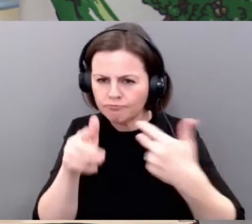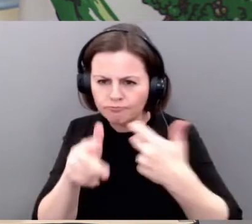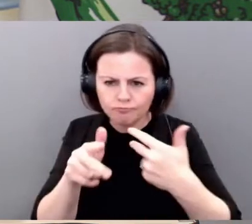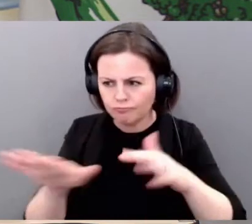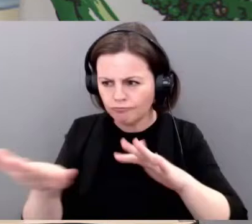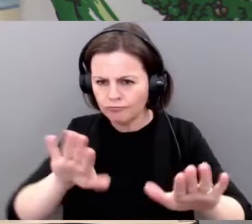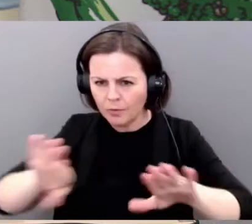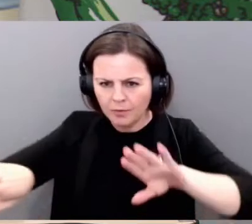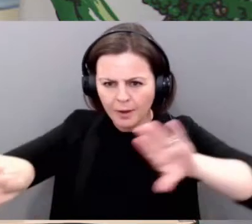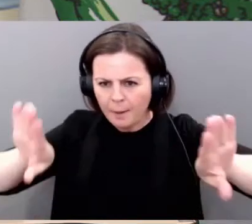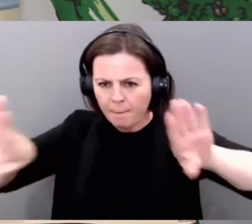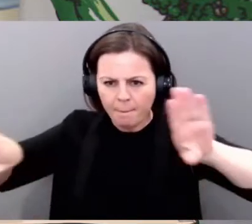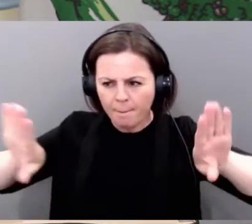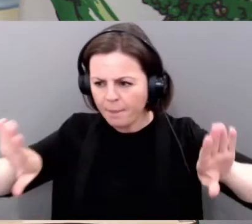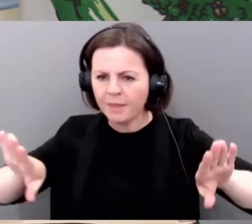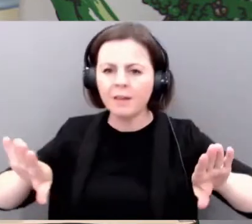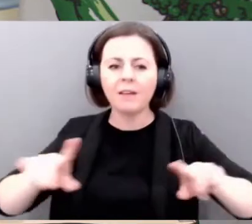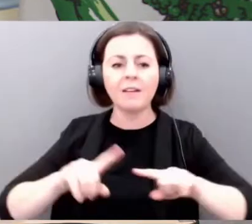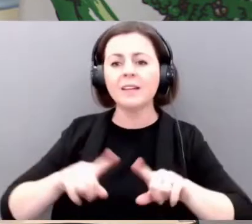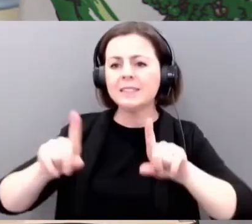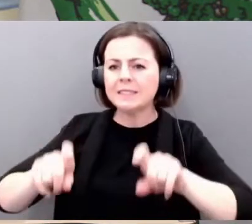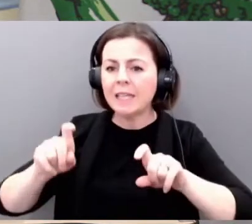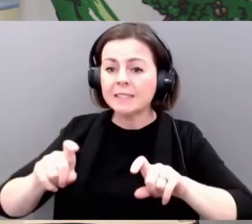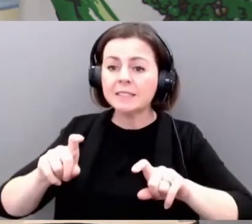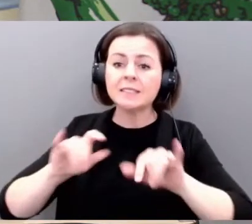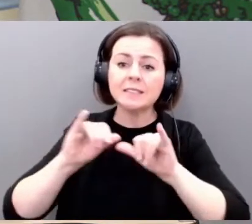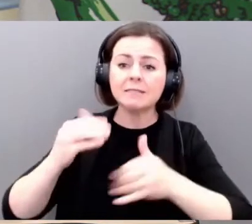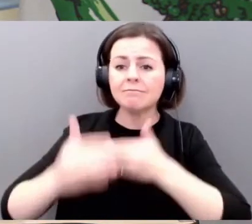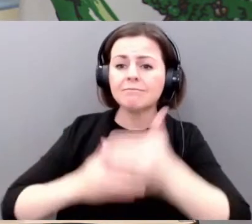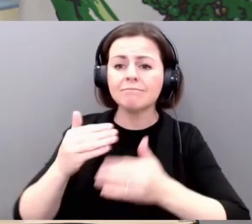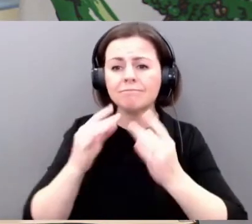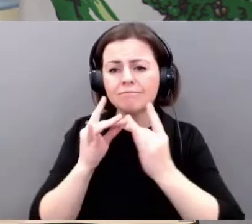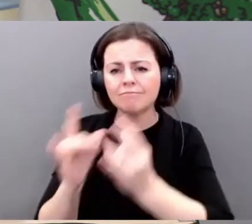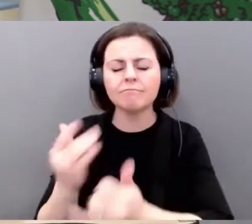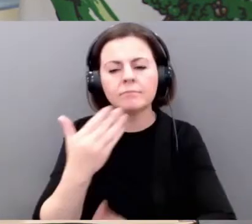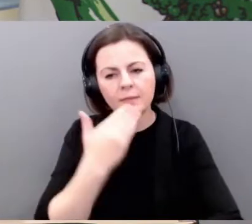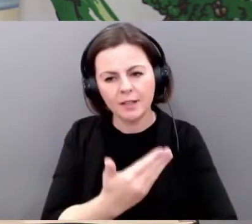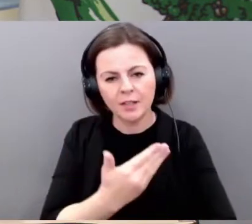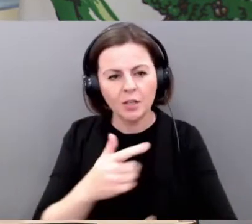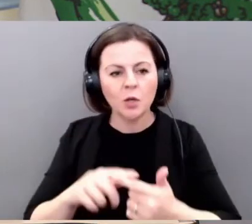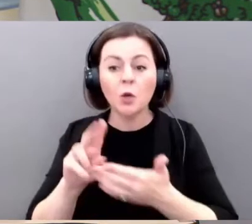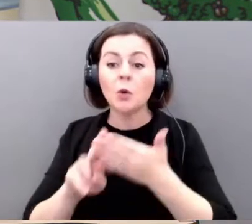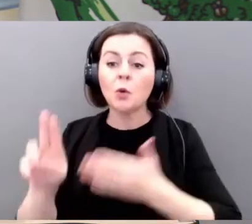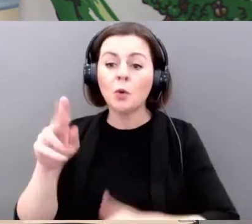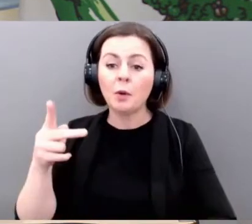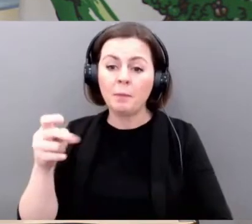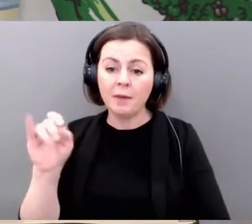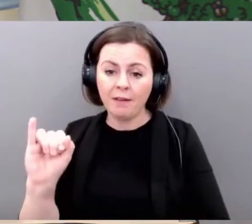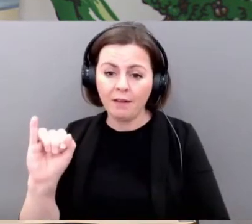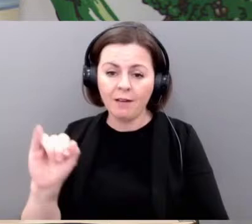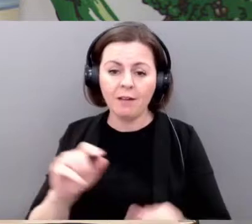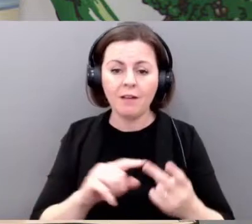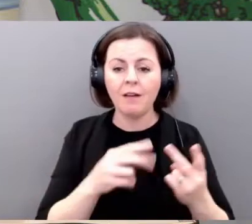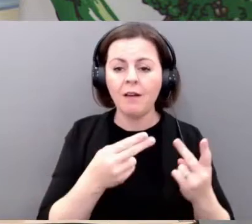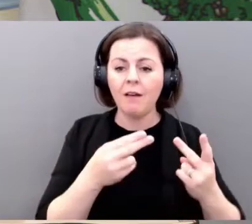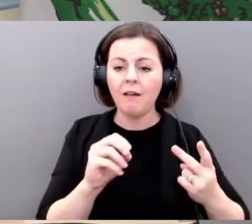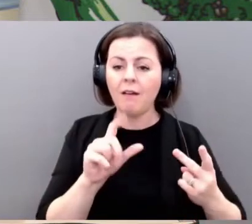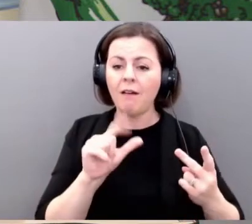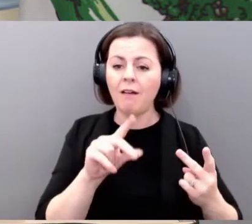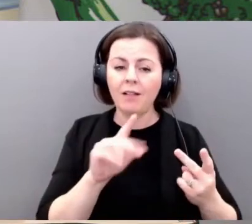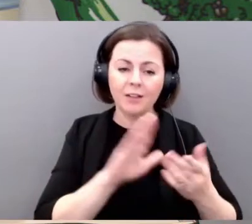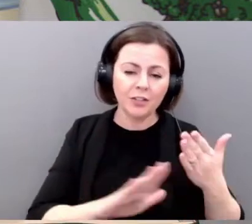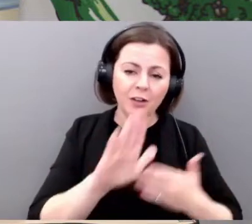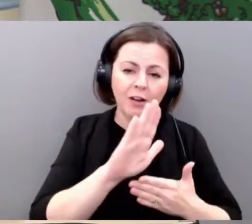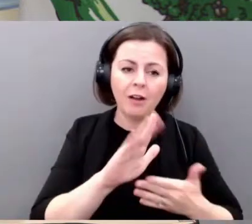as efficient as possible, thank you very much. To UPEI and Holland College for partnering with us to do on-campus testing for